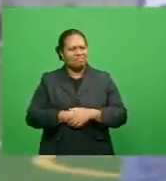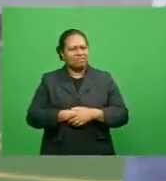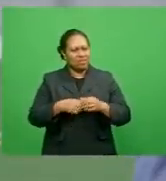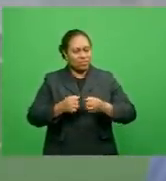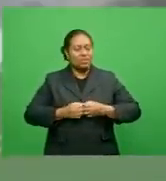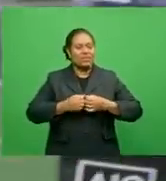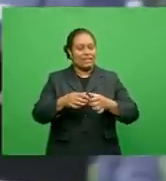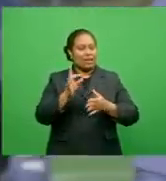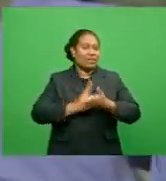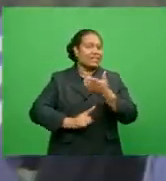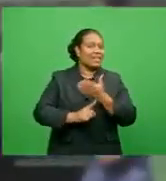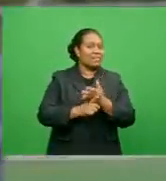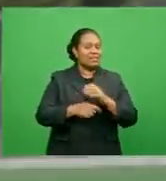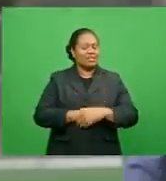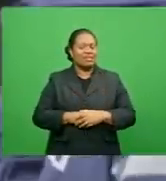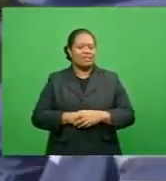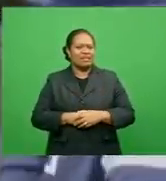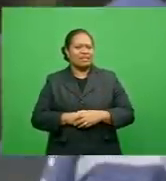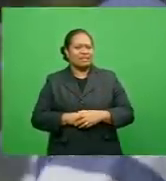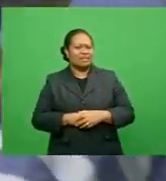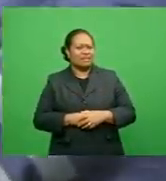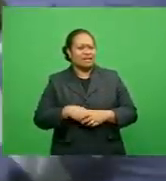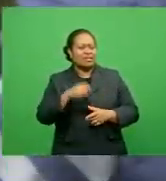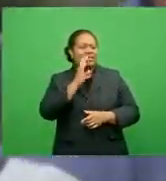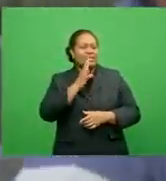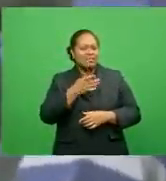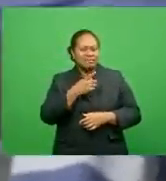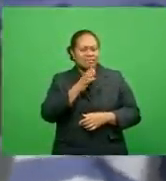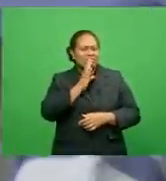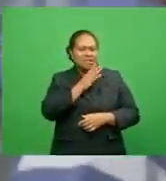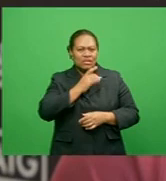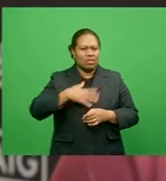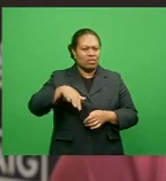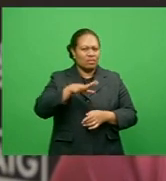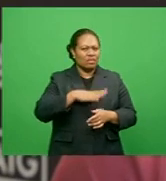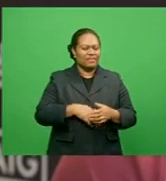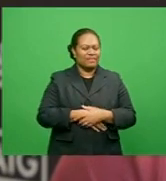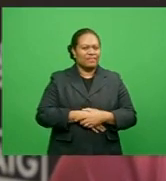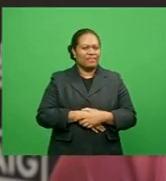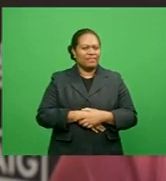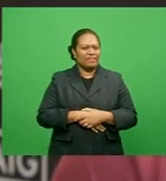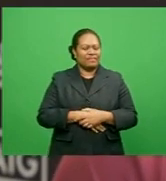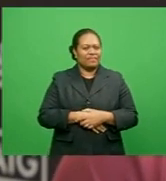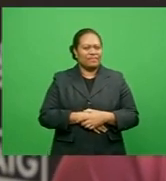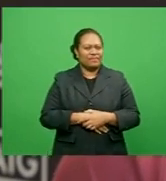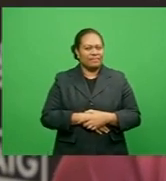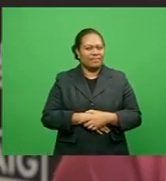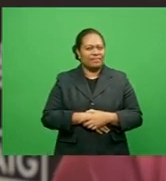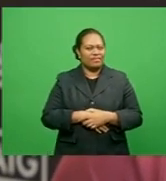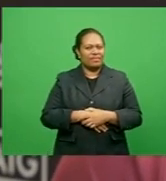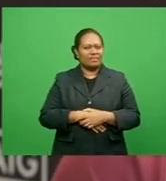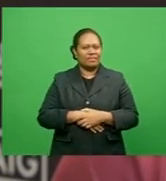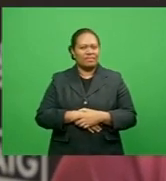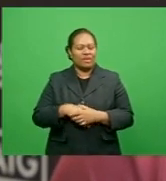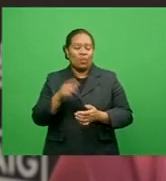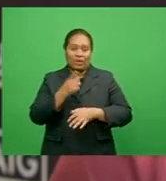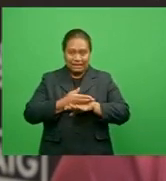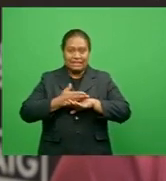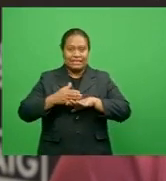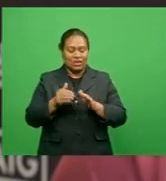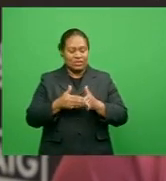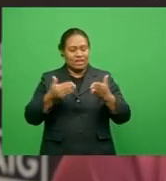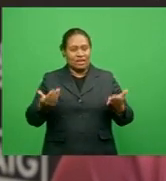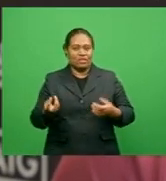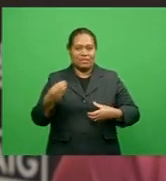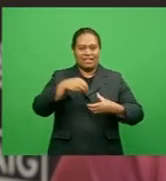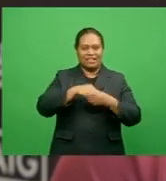I didn't call him. I just messaged him and told him, and then yeah, he sent back, "Oh, good on you, and make sure you